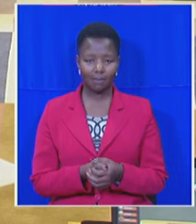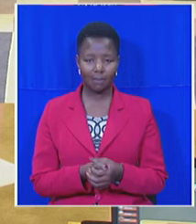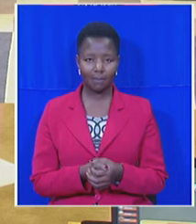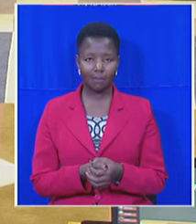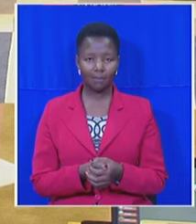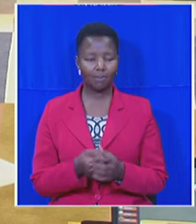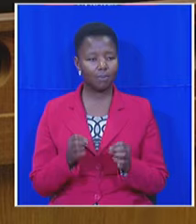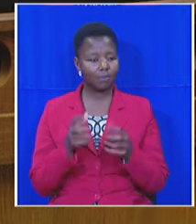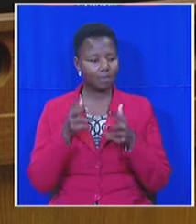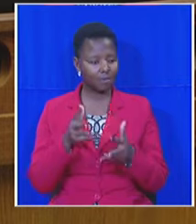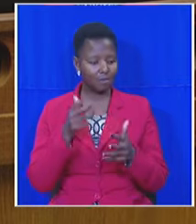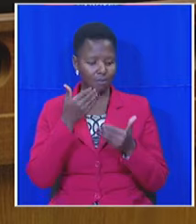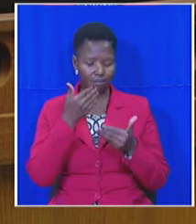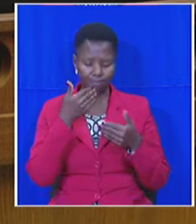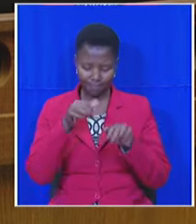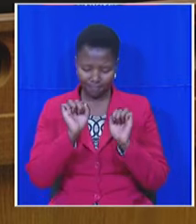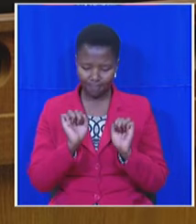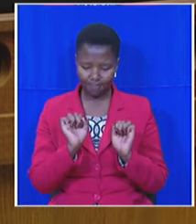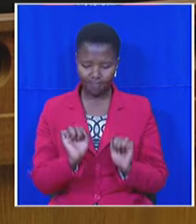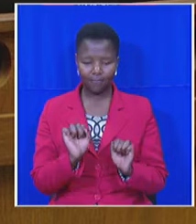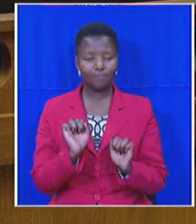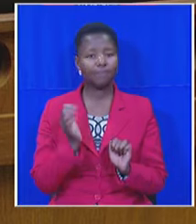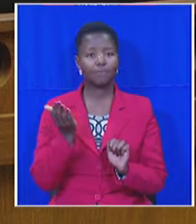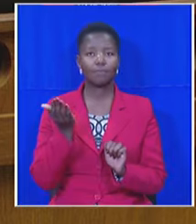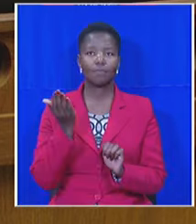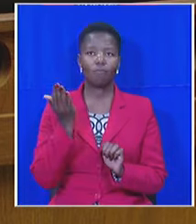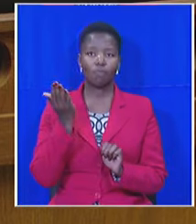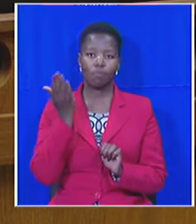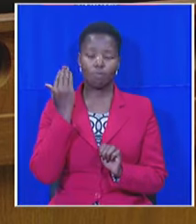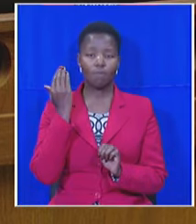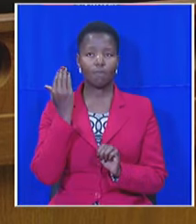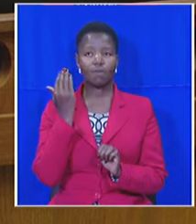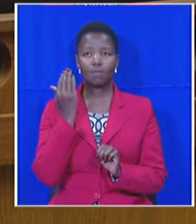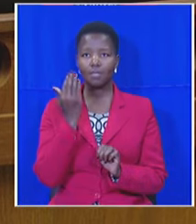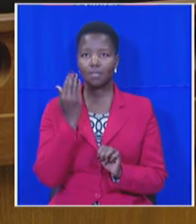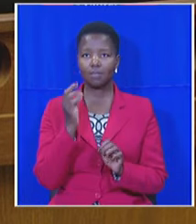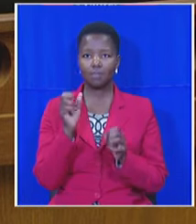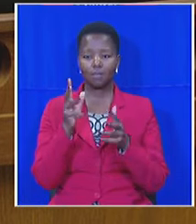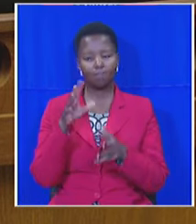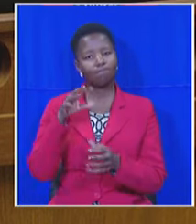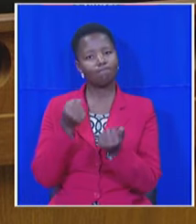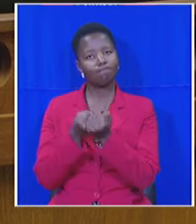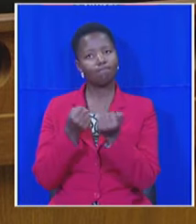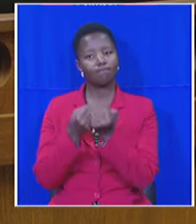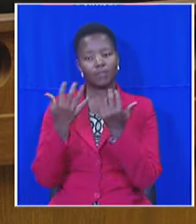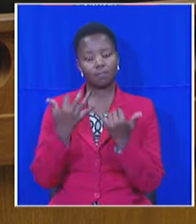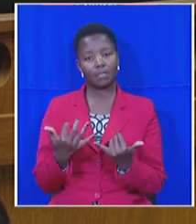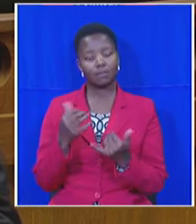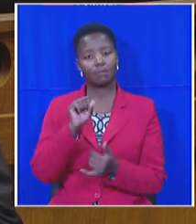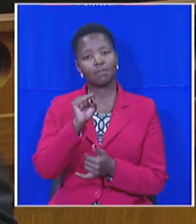Thank you, Chairperson. Some good news on my right-hand side. The Democratic Alliance support budget vote 12 Stats SA.